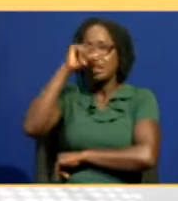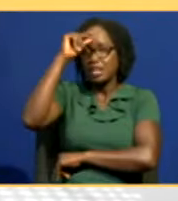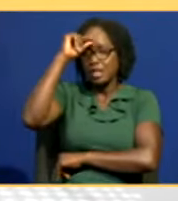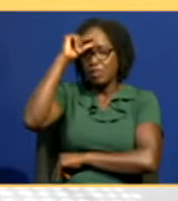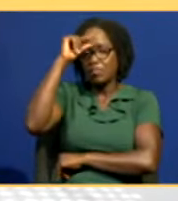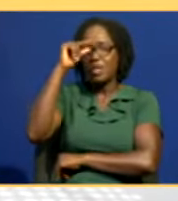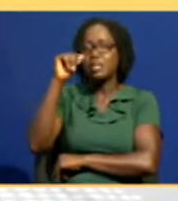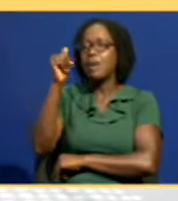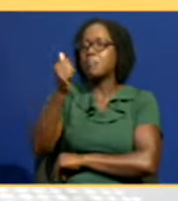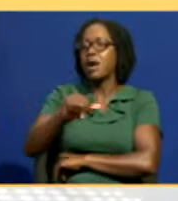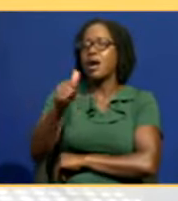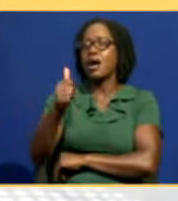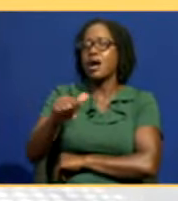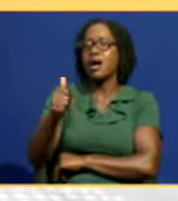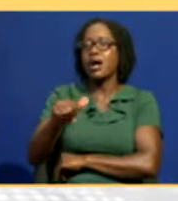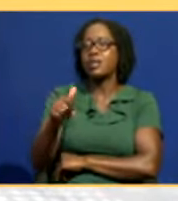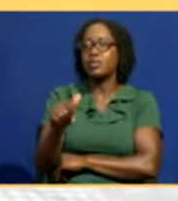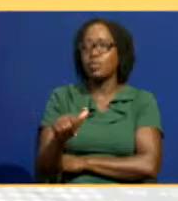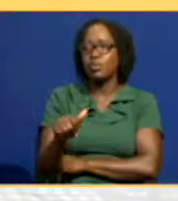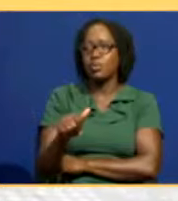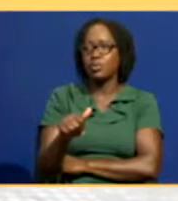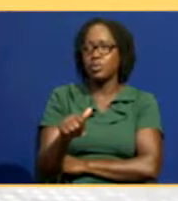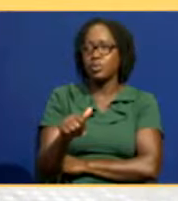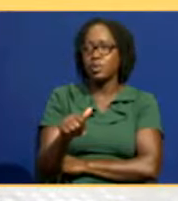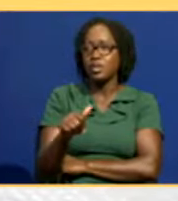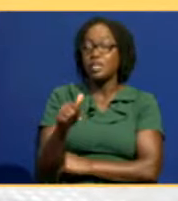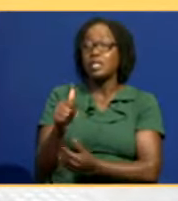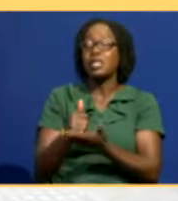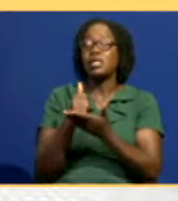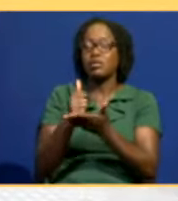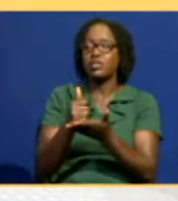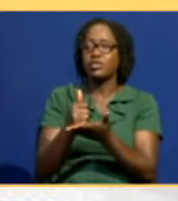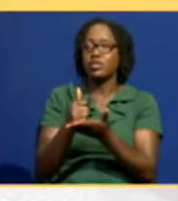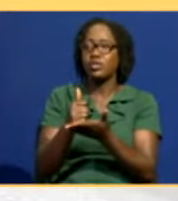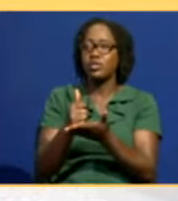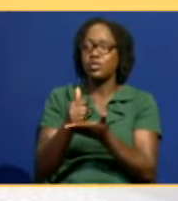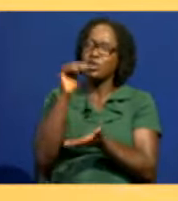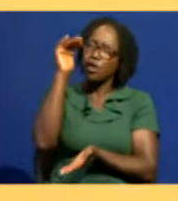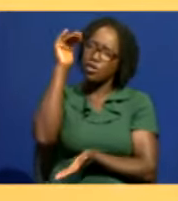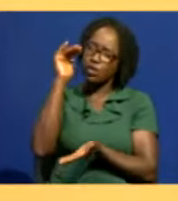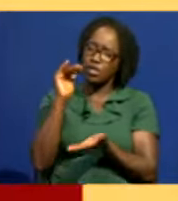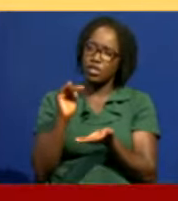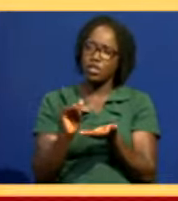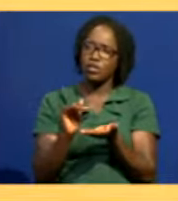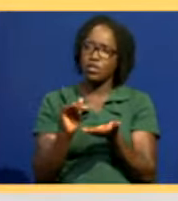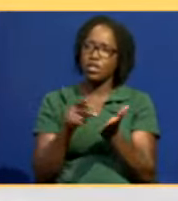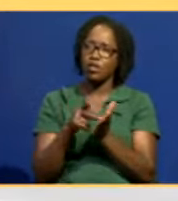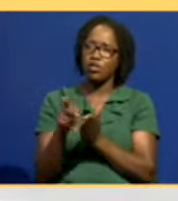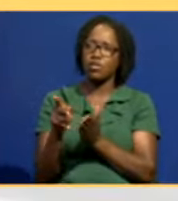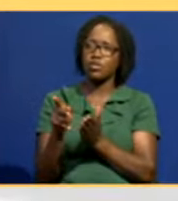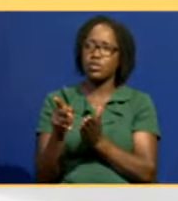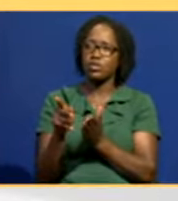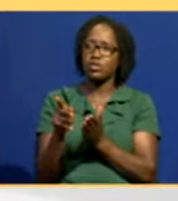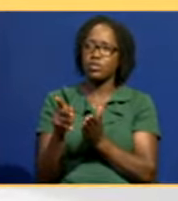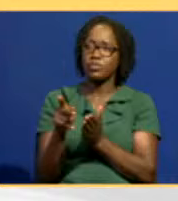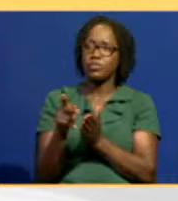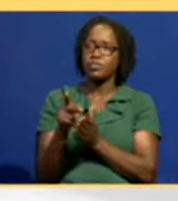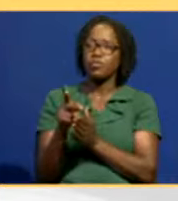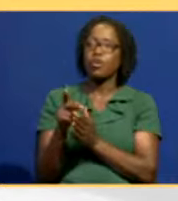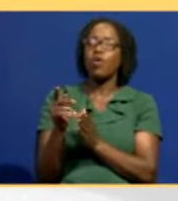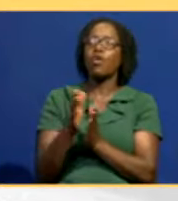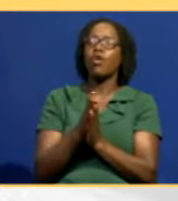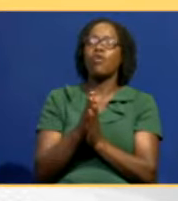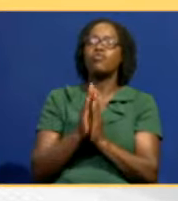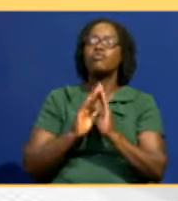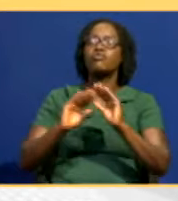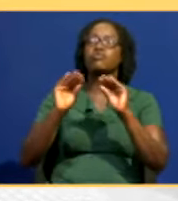not come up with an intervention to reduce the cost of tuition fee. Of